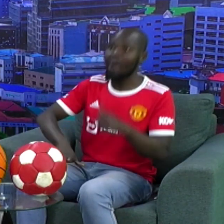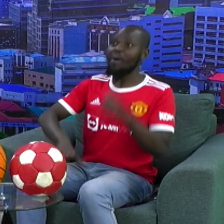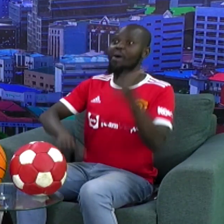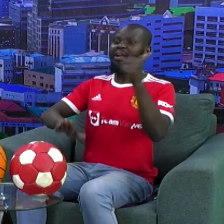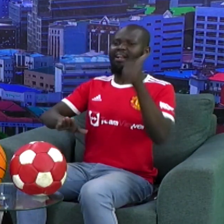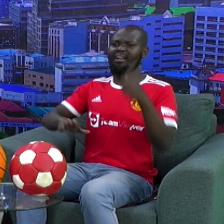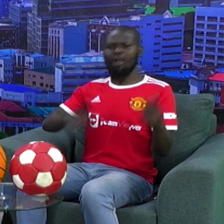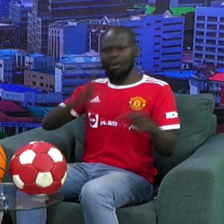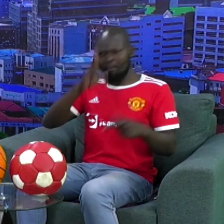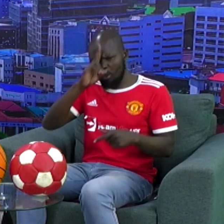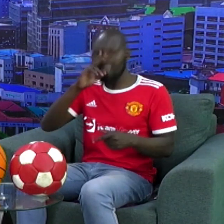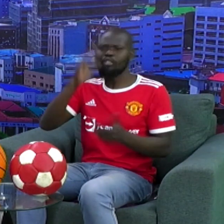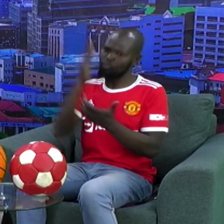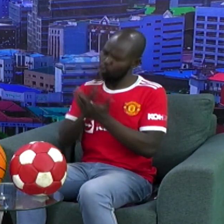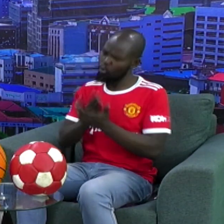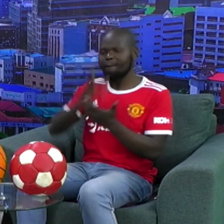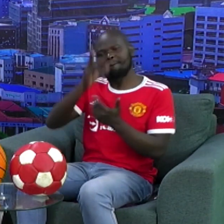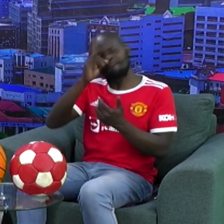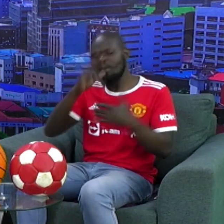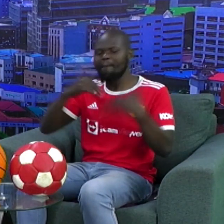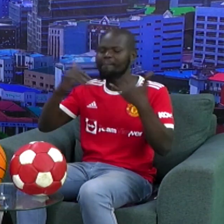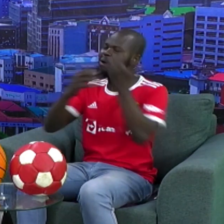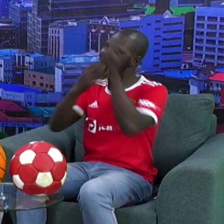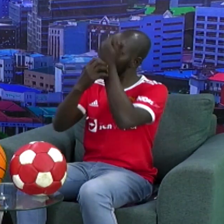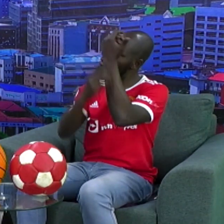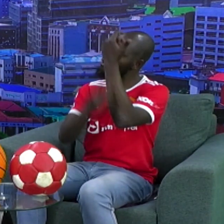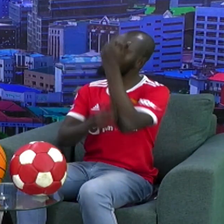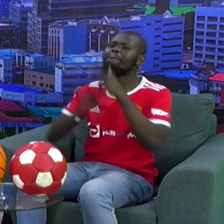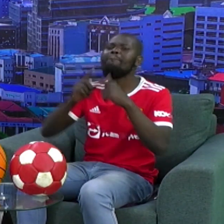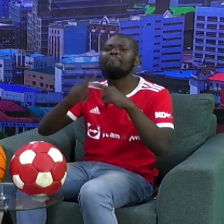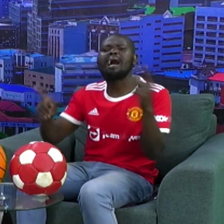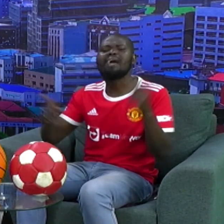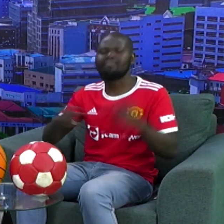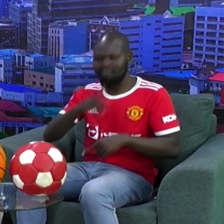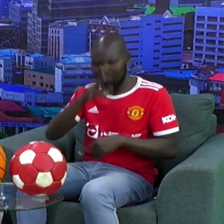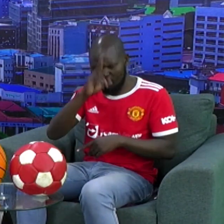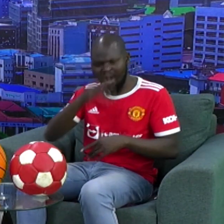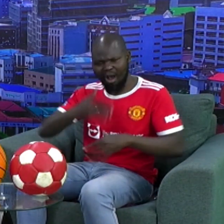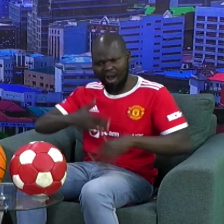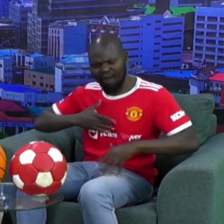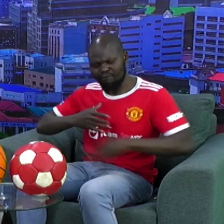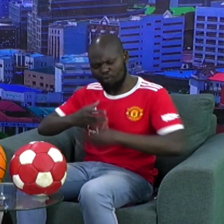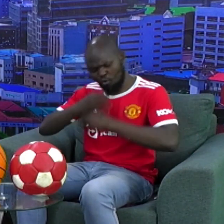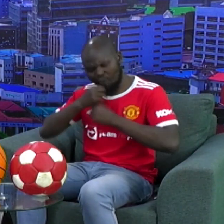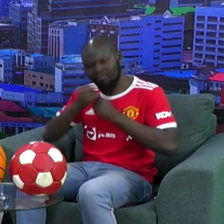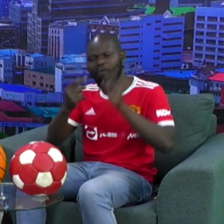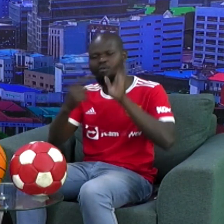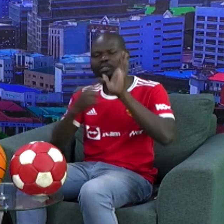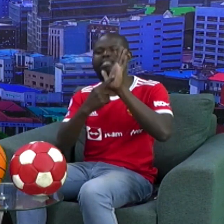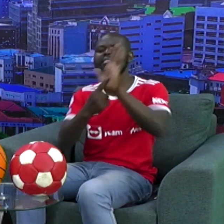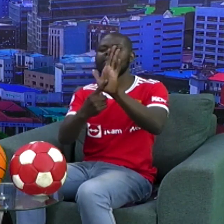it is, well, sometimes it goes down, but I believe Police